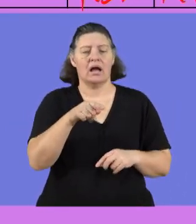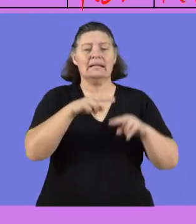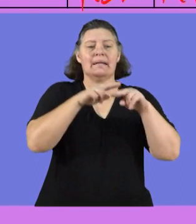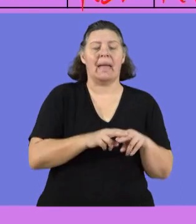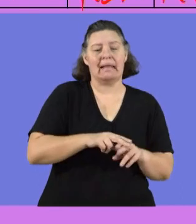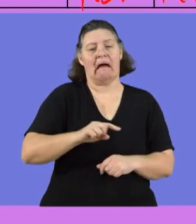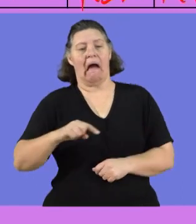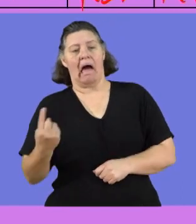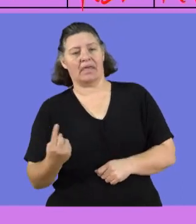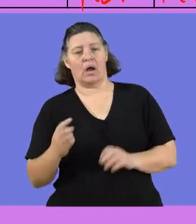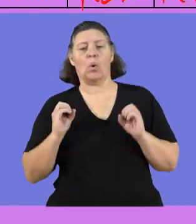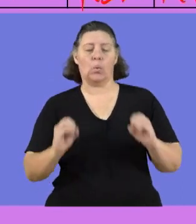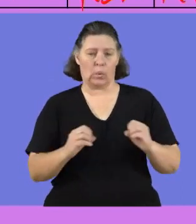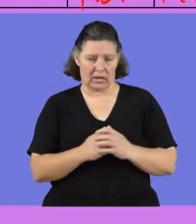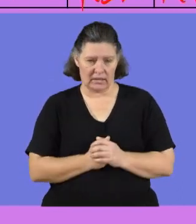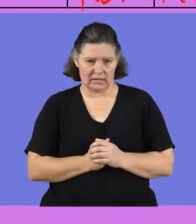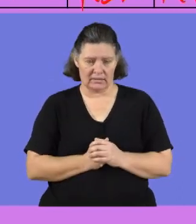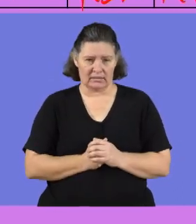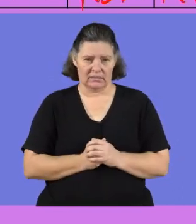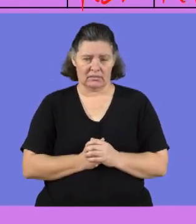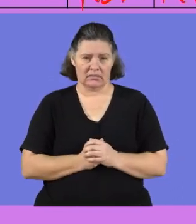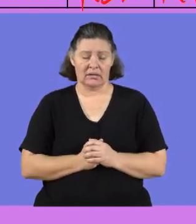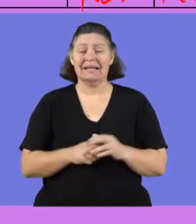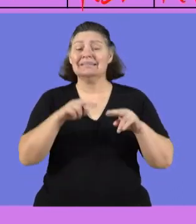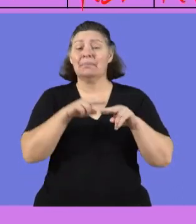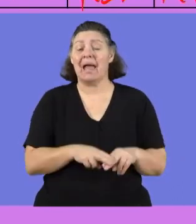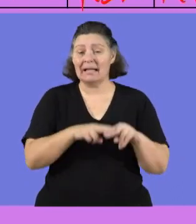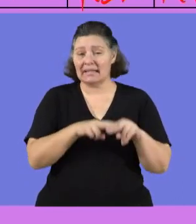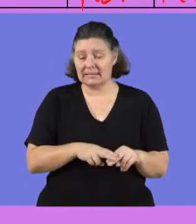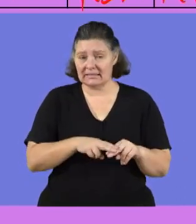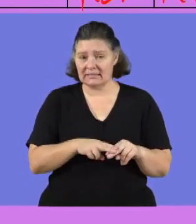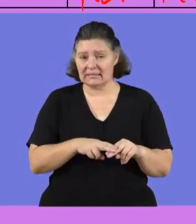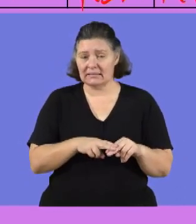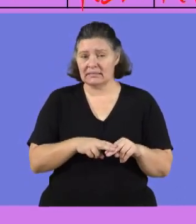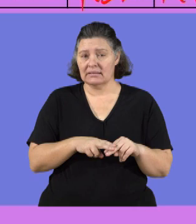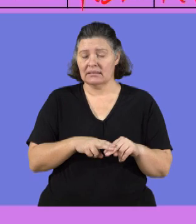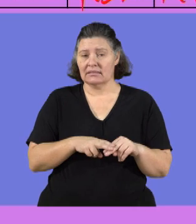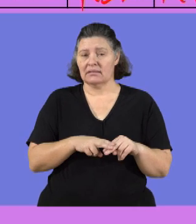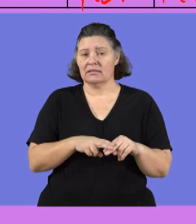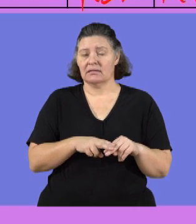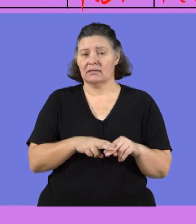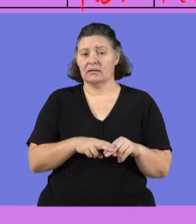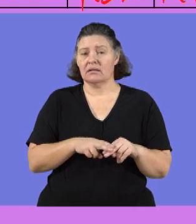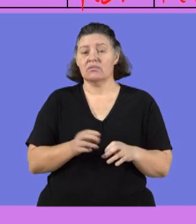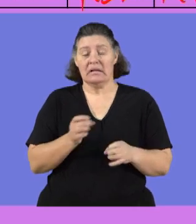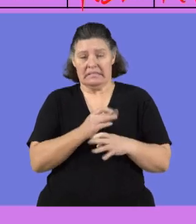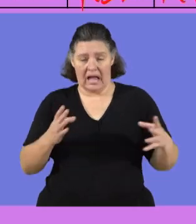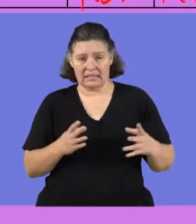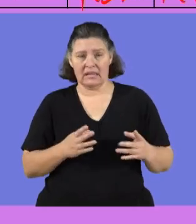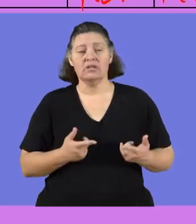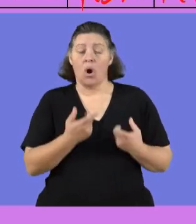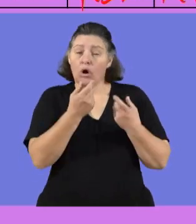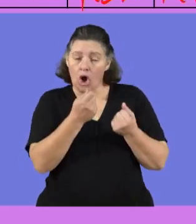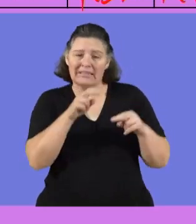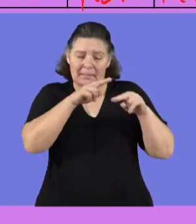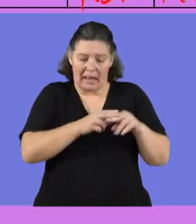one that does not depend on the measured one. So now the dependent variable, according to the definition that I gave you